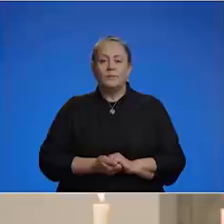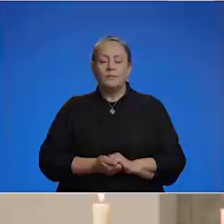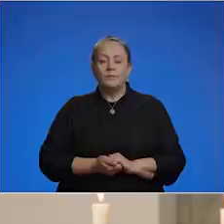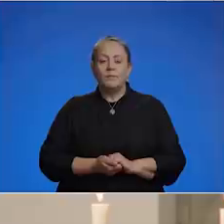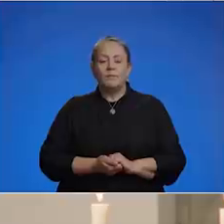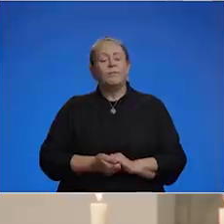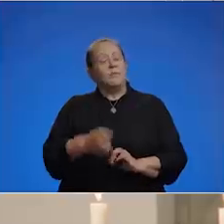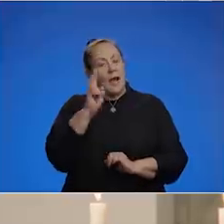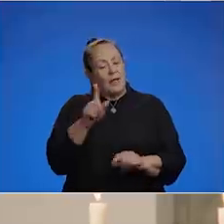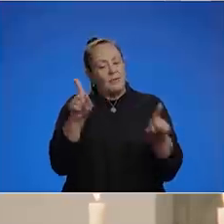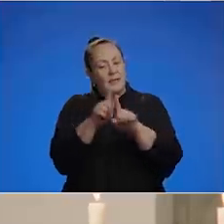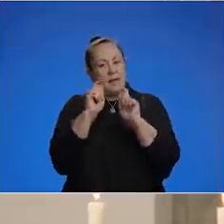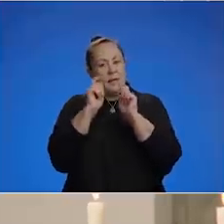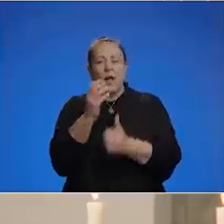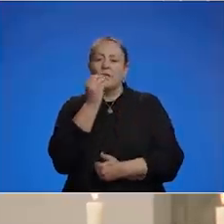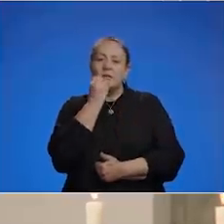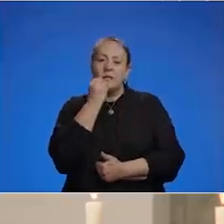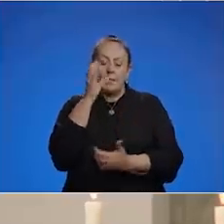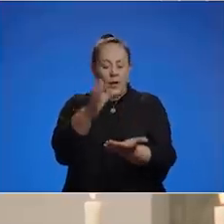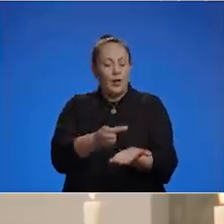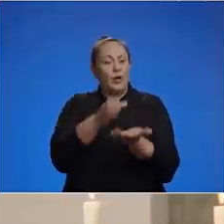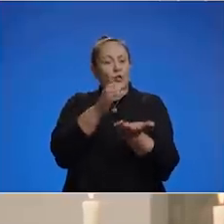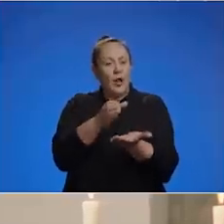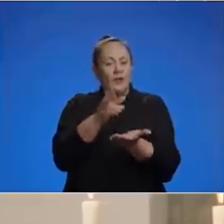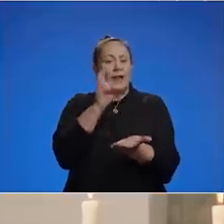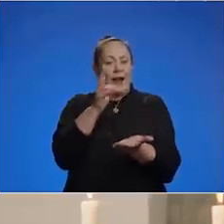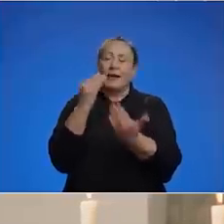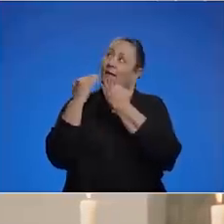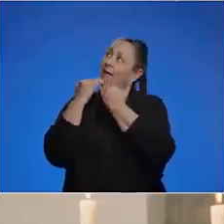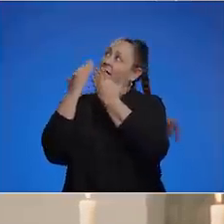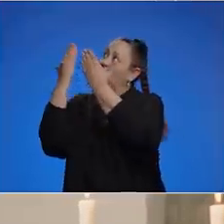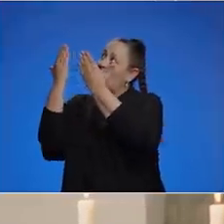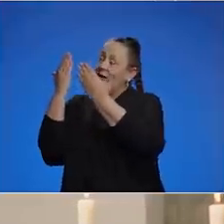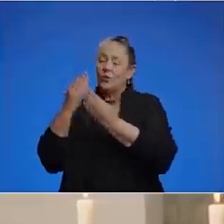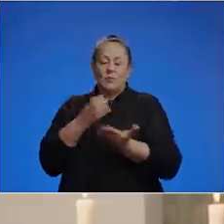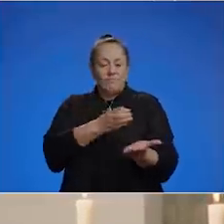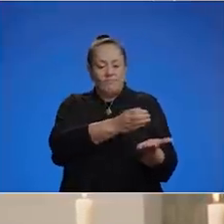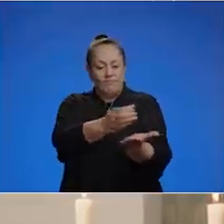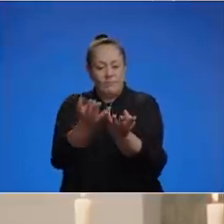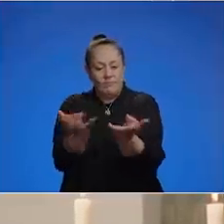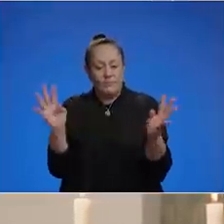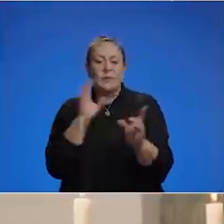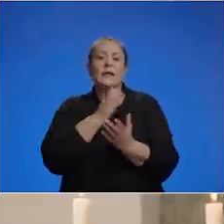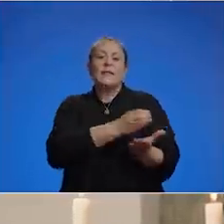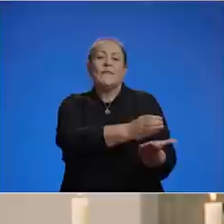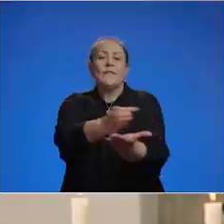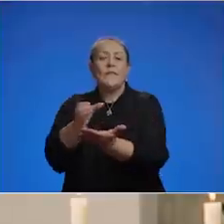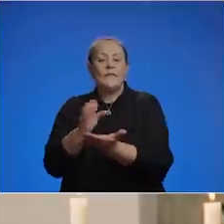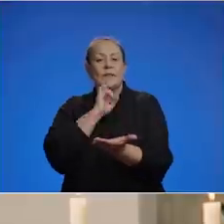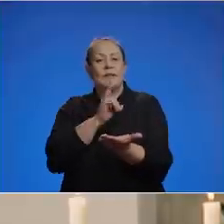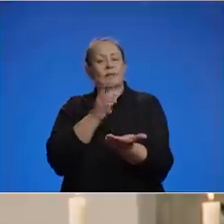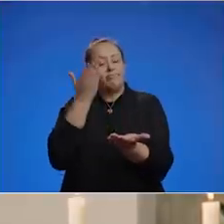In a similar way, when supper was ended, he took the chalice, and once more giving thanks, he gave it to his disciples,